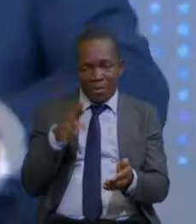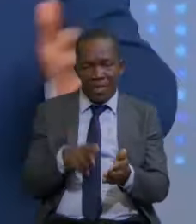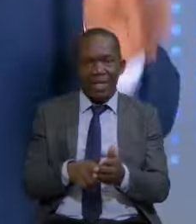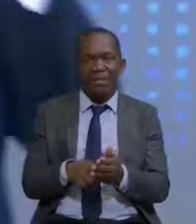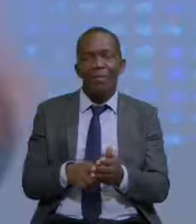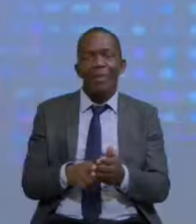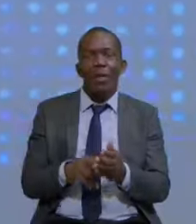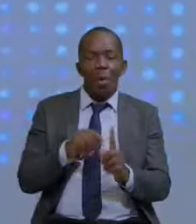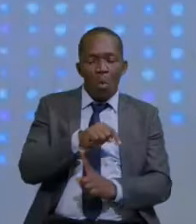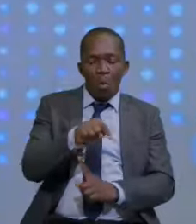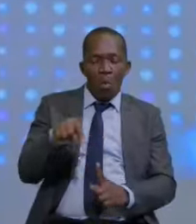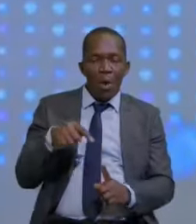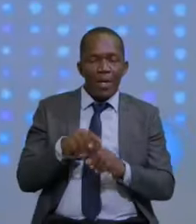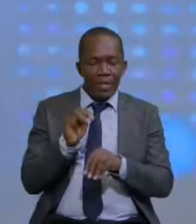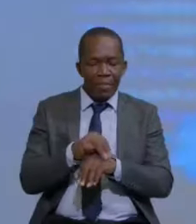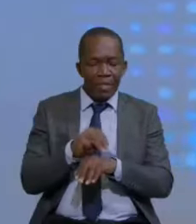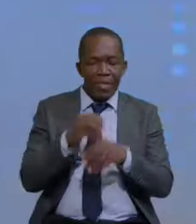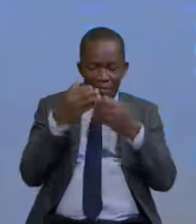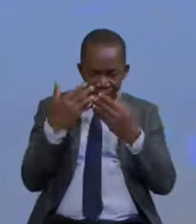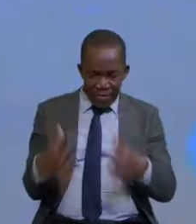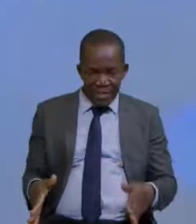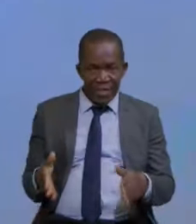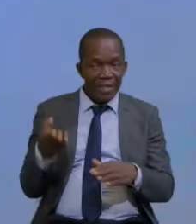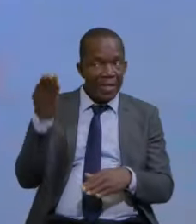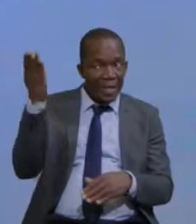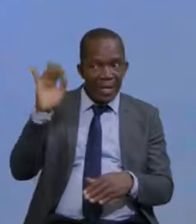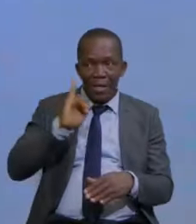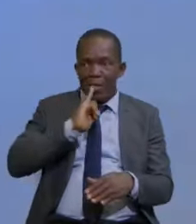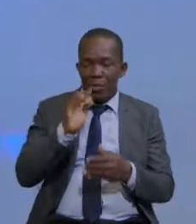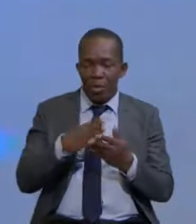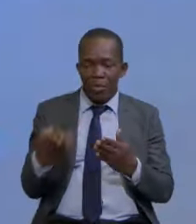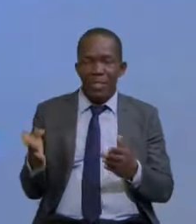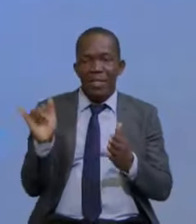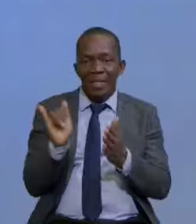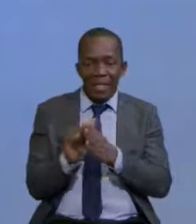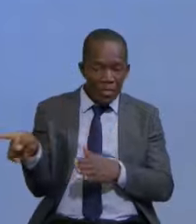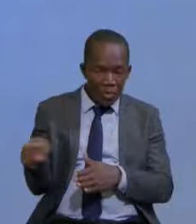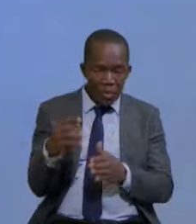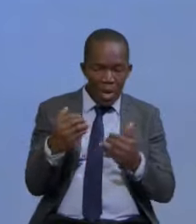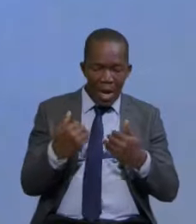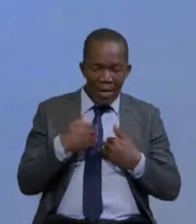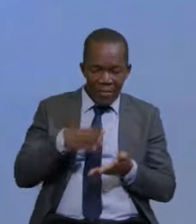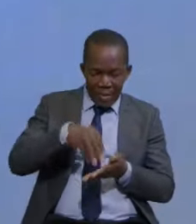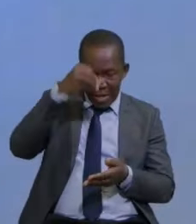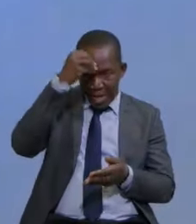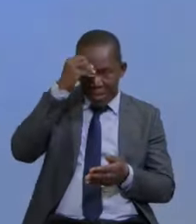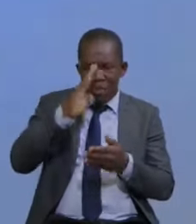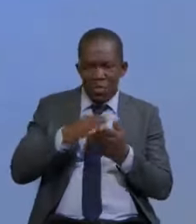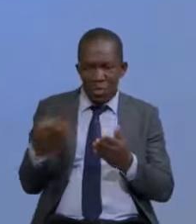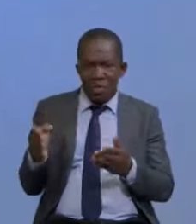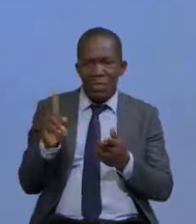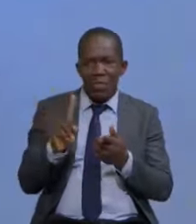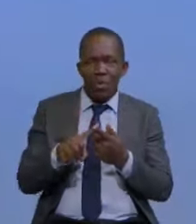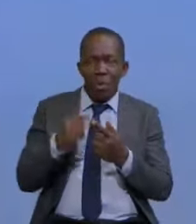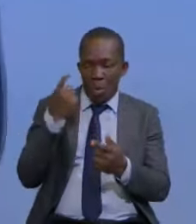there must be something you have heard, there's something for you to observe, which means to obey. If you have